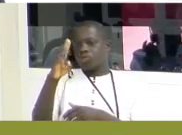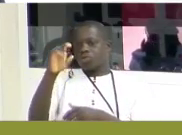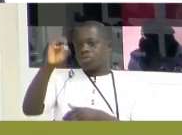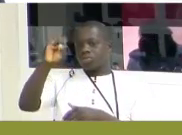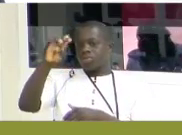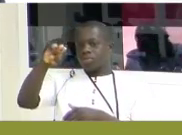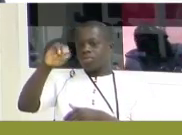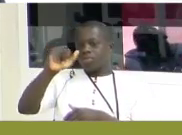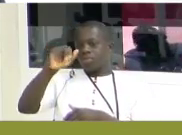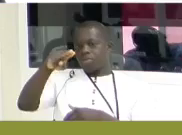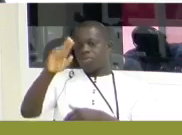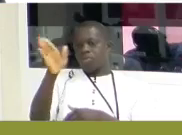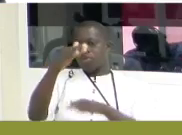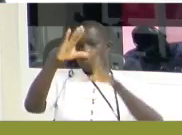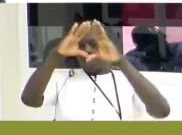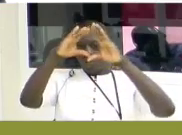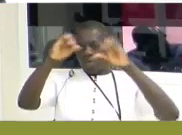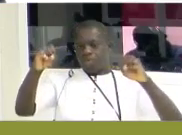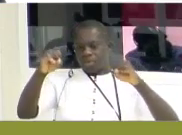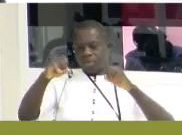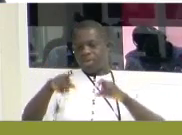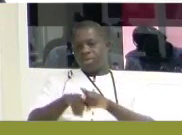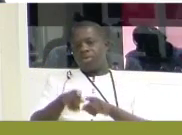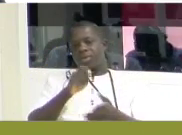office and obtain my statement.